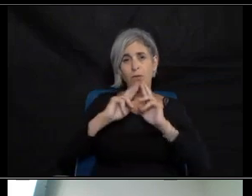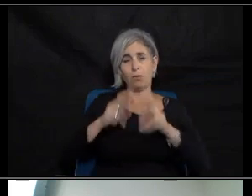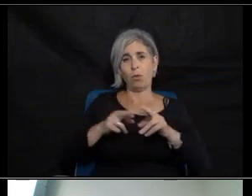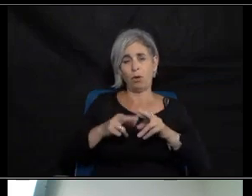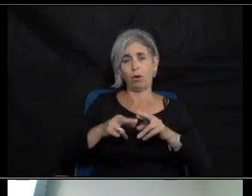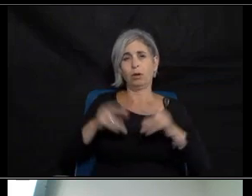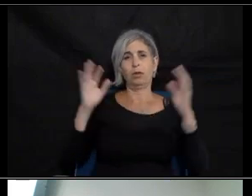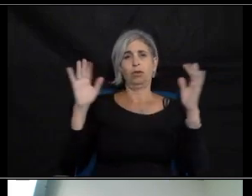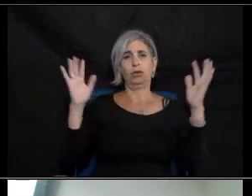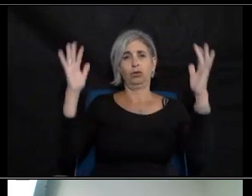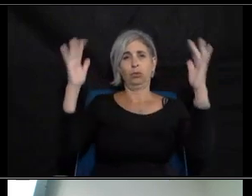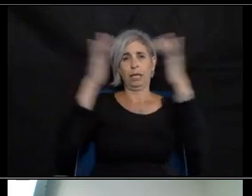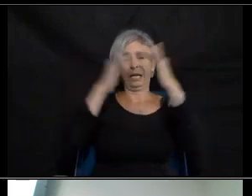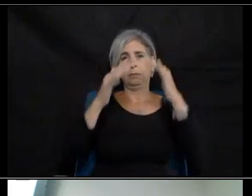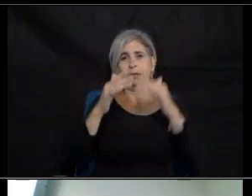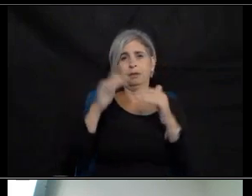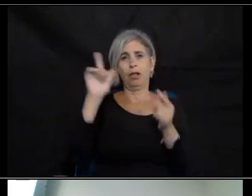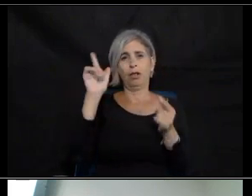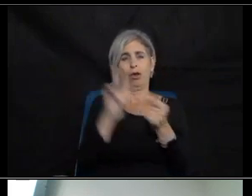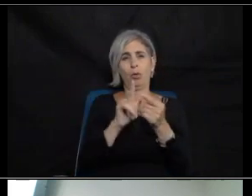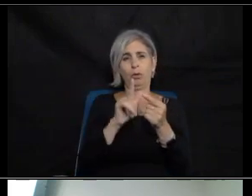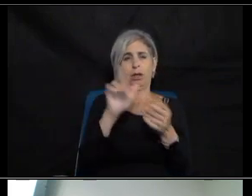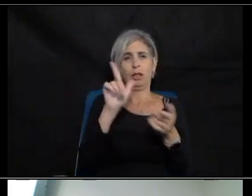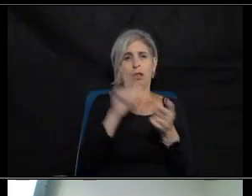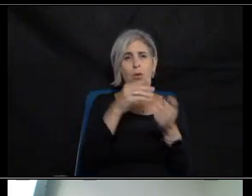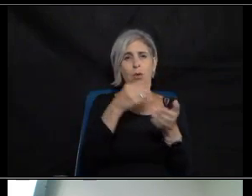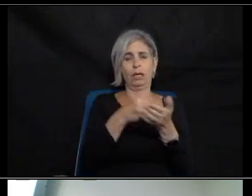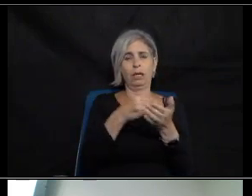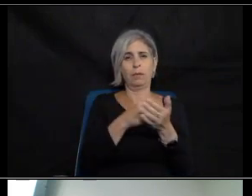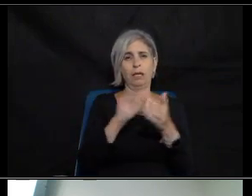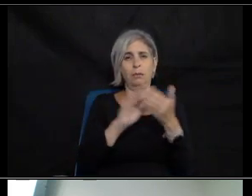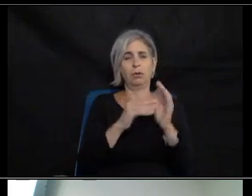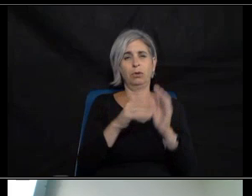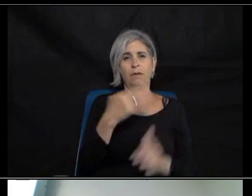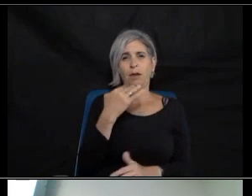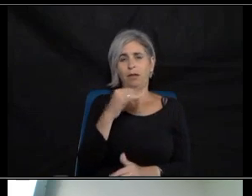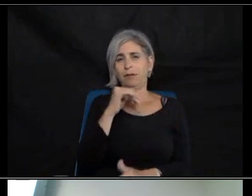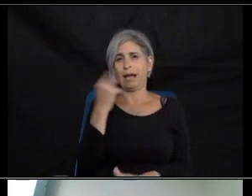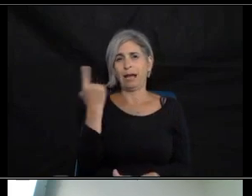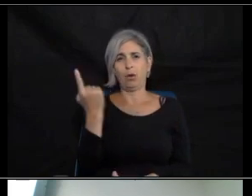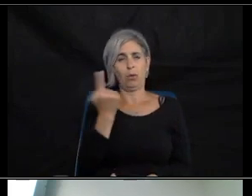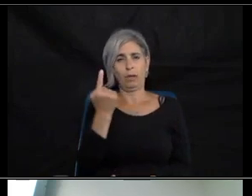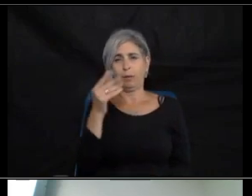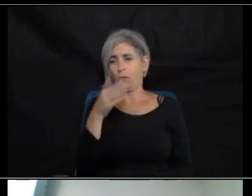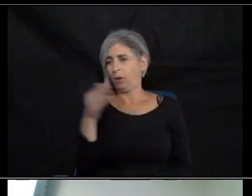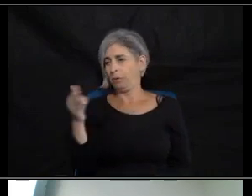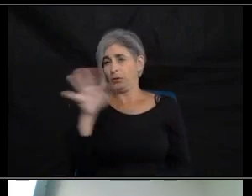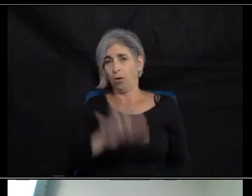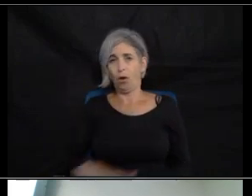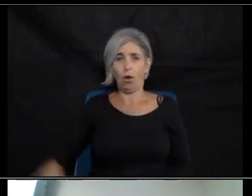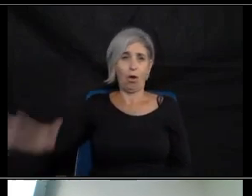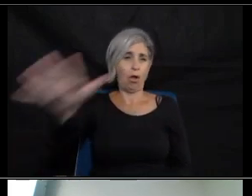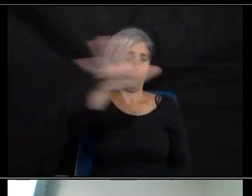to be lower in low-income neighborhoods and communities of color, not just in Boynton Beach, but across the country, often burdening the residents